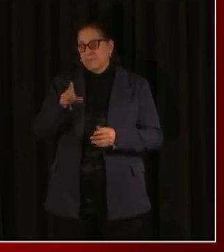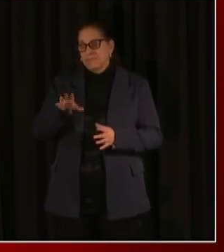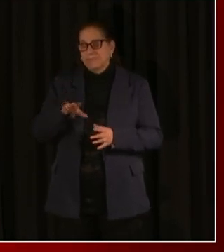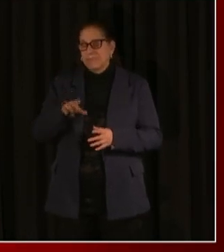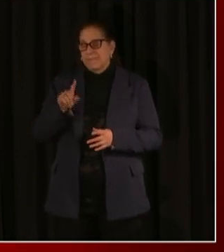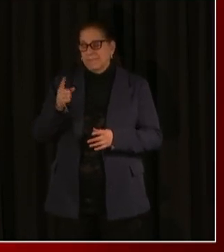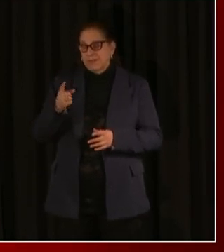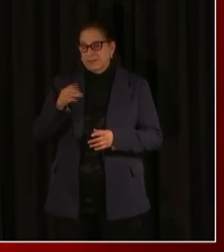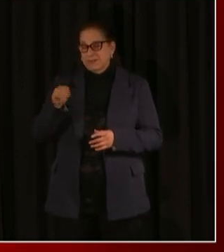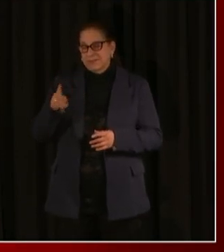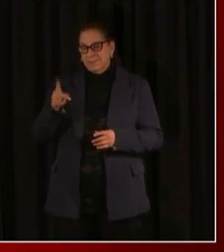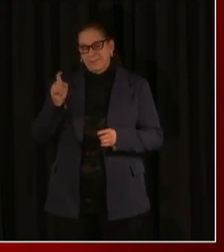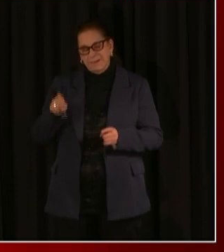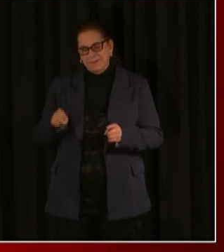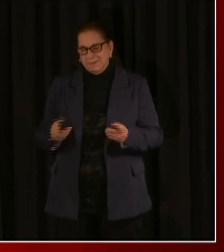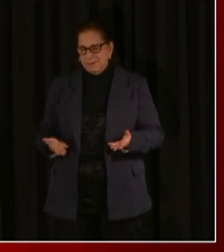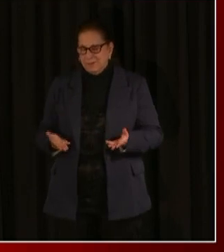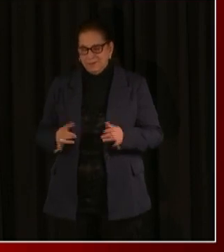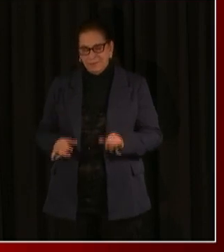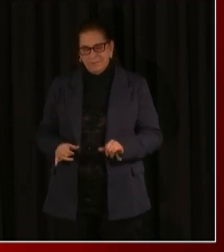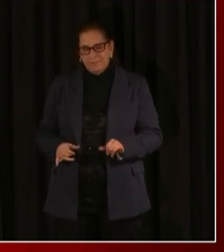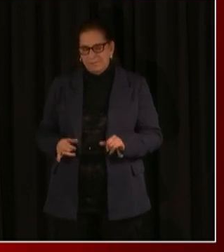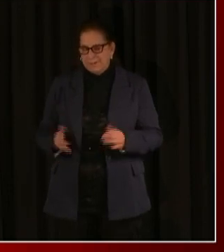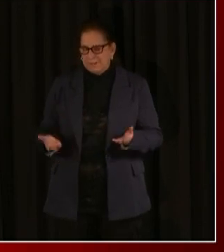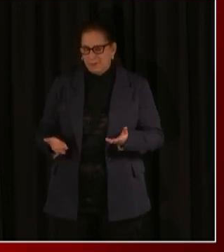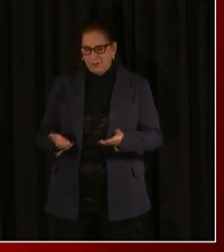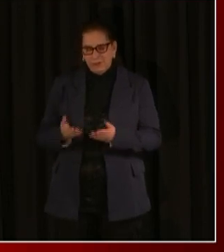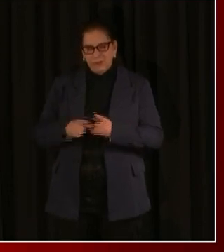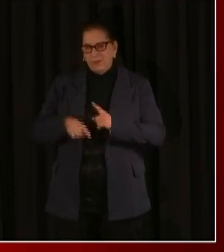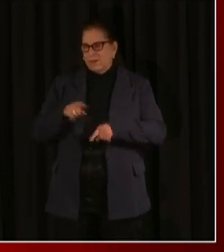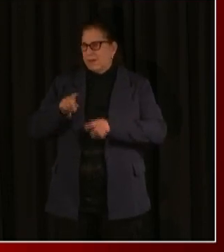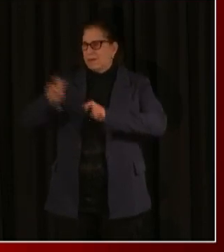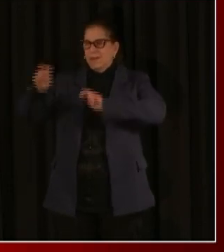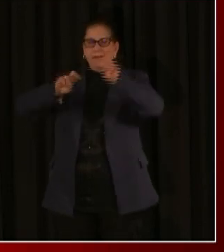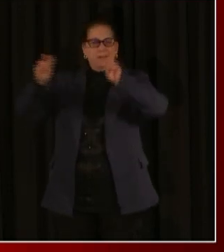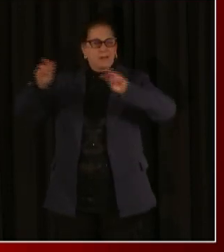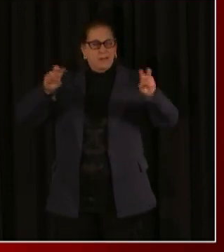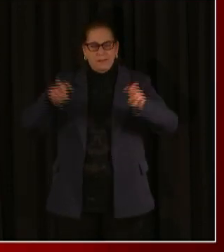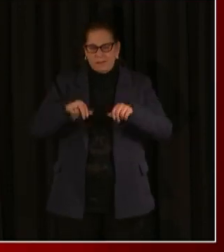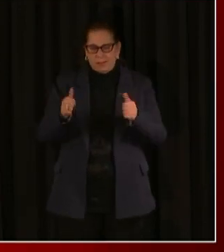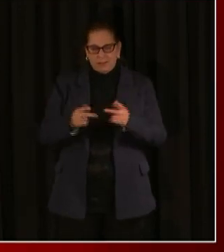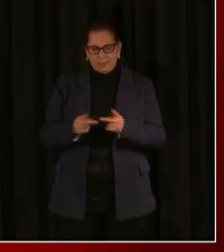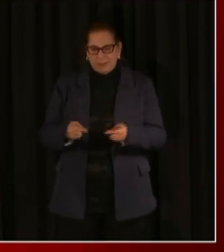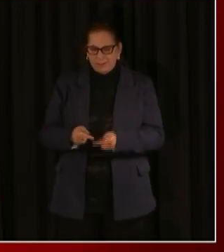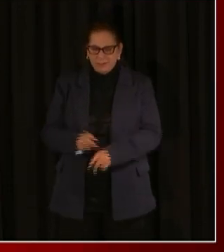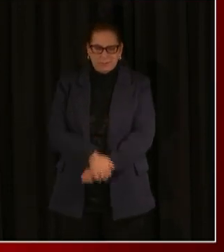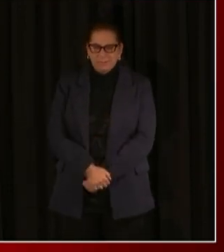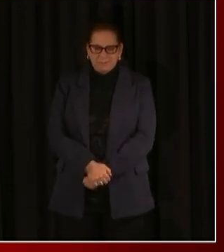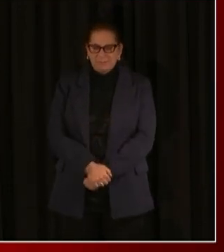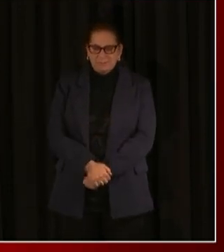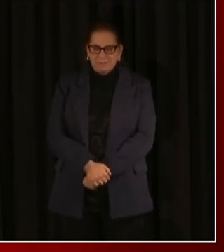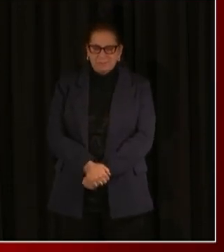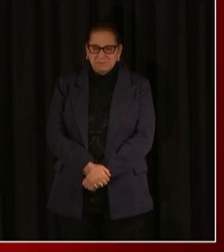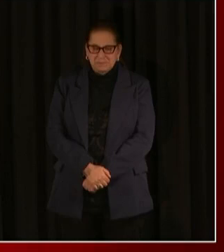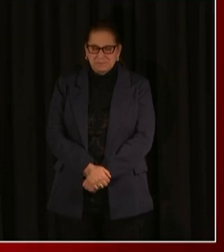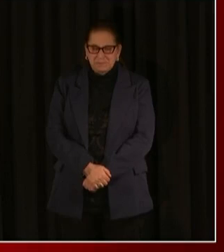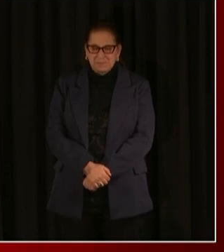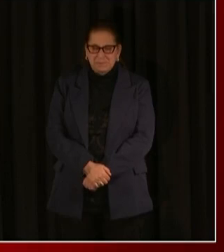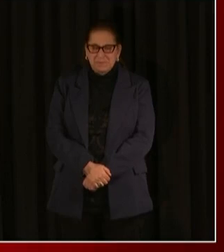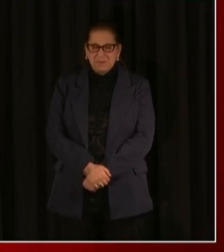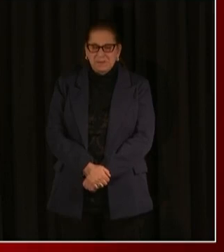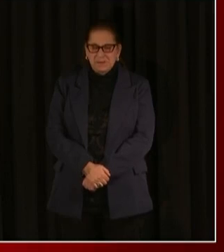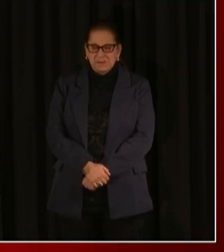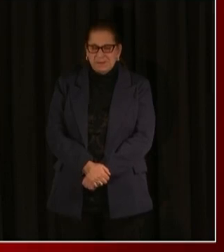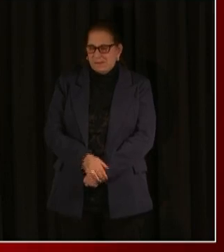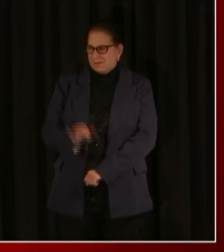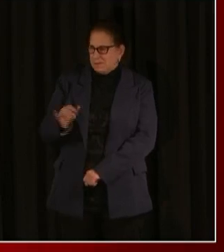their second dose vaccine. Fortunately, we don't expect that number to be high, or at least we haven't seen inquiries about that